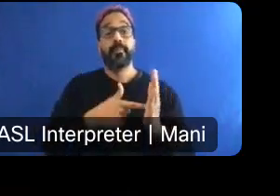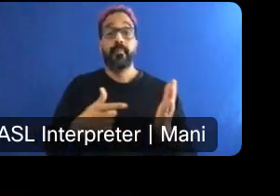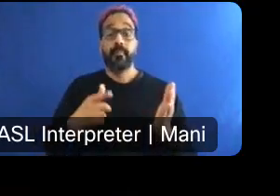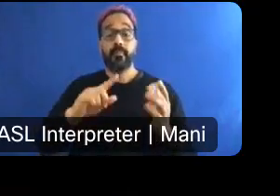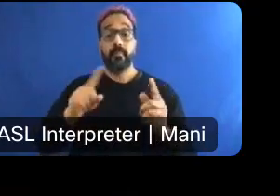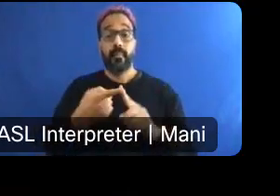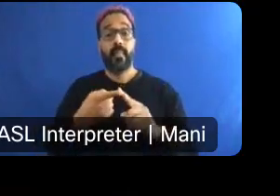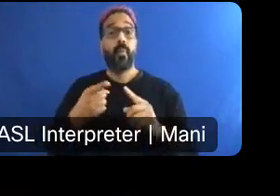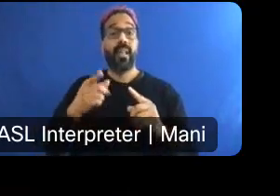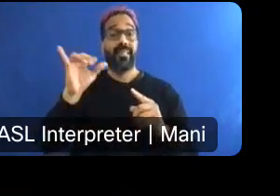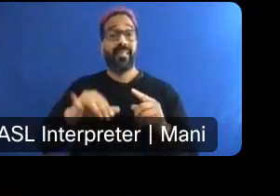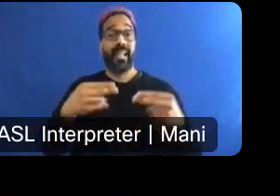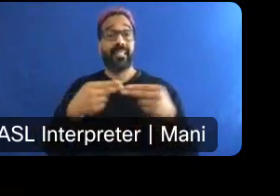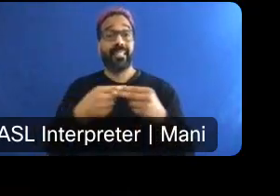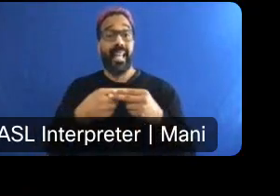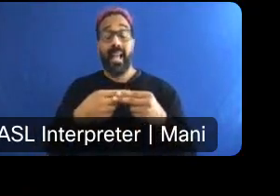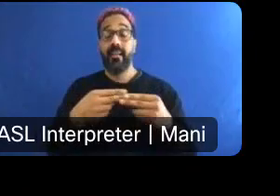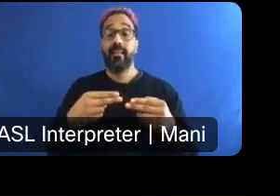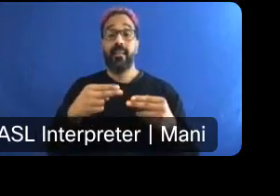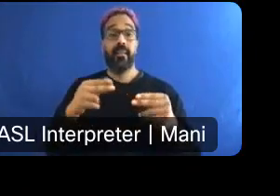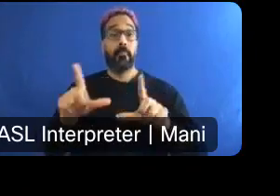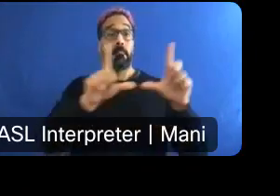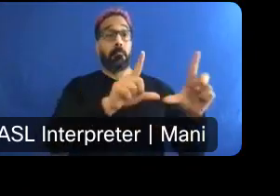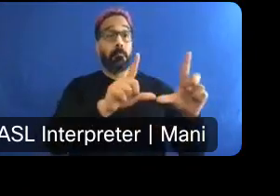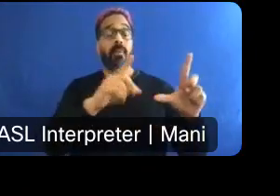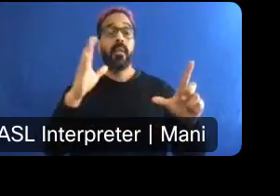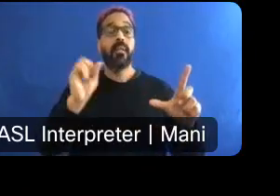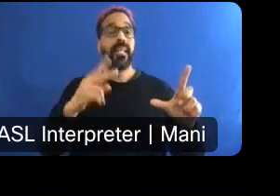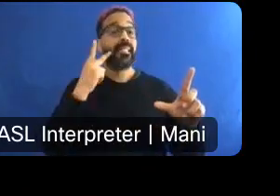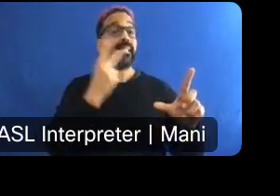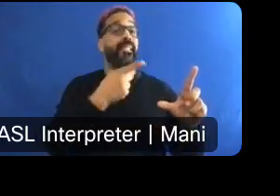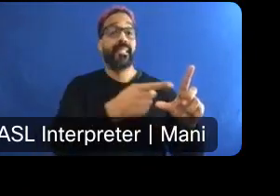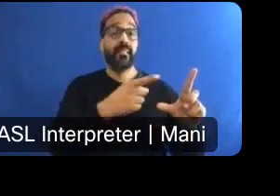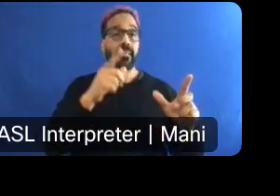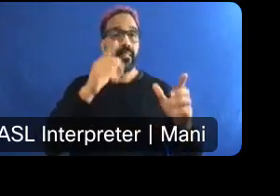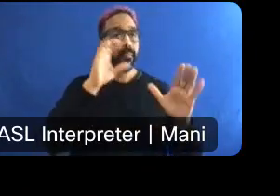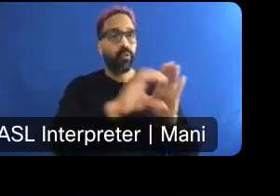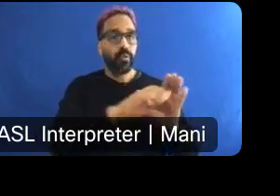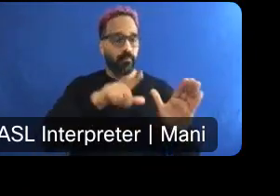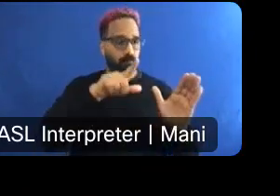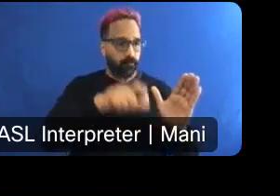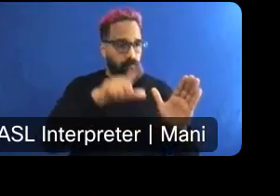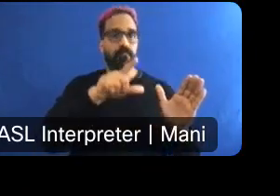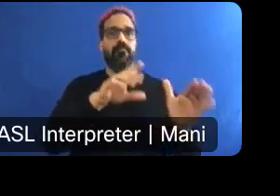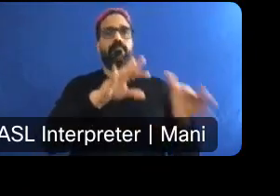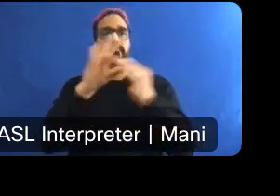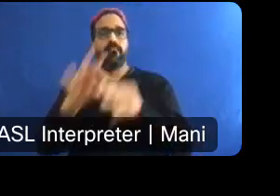to this slide and click and hover directly on the title for this infographic to access the website link.